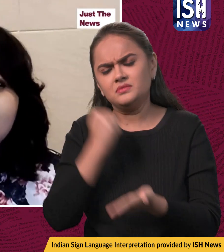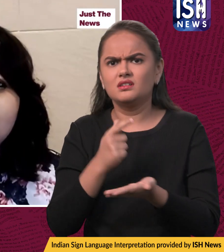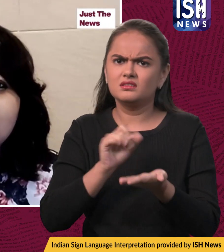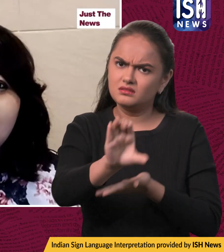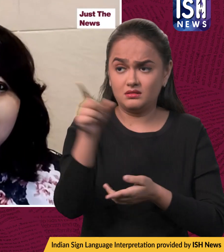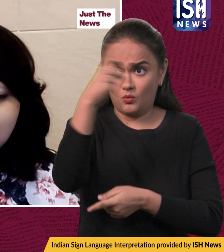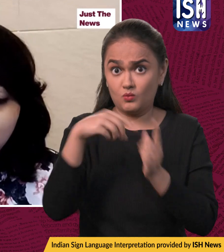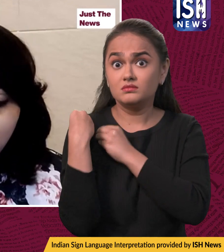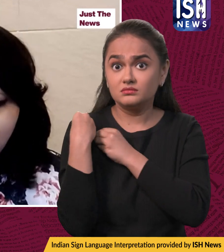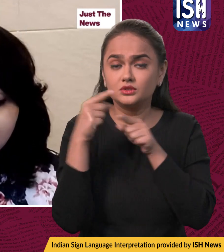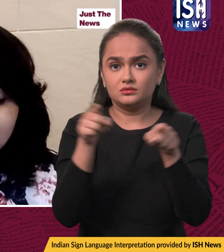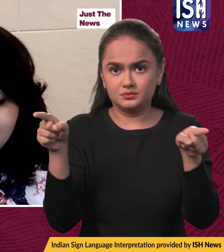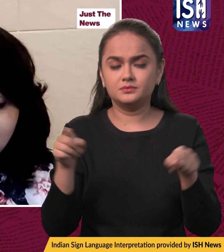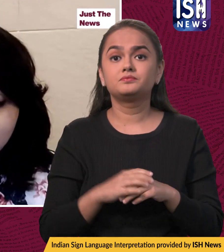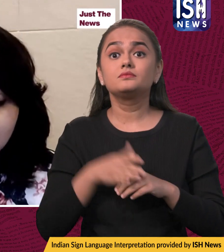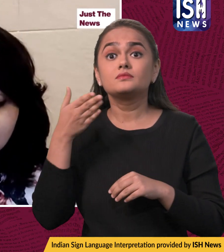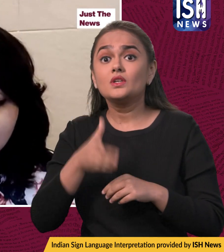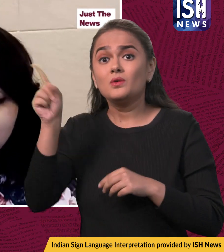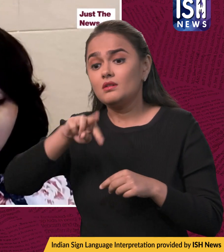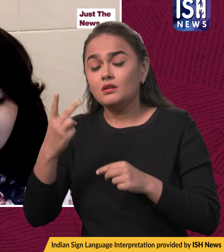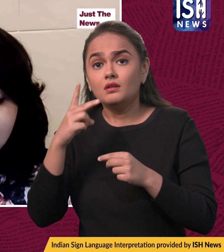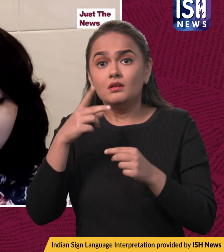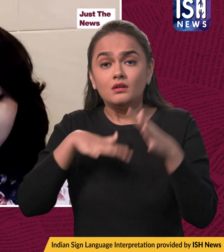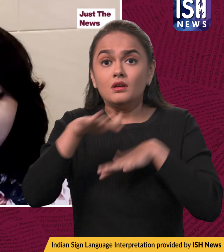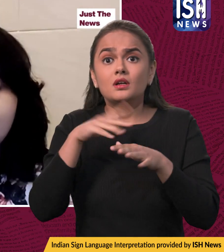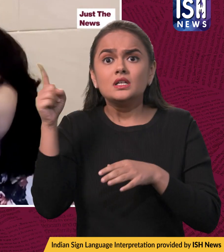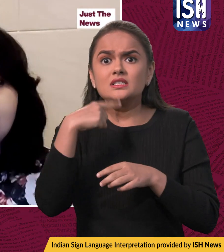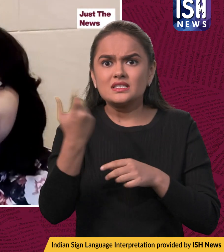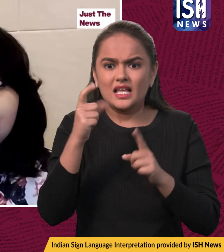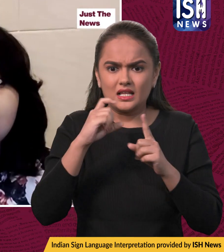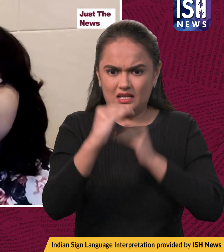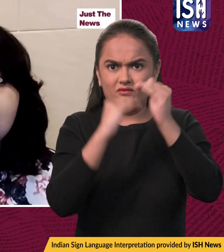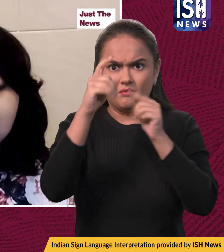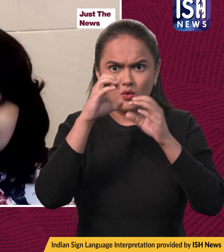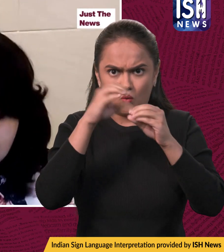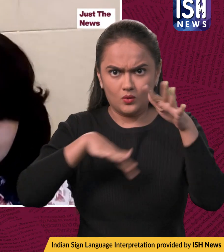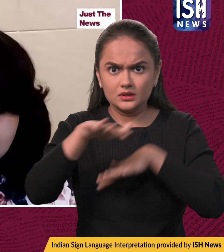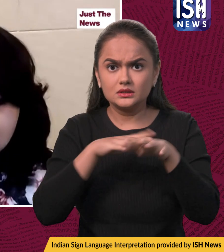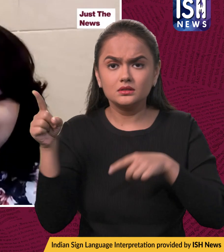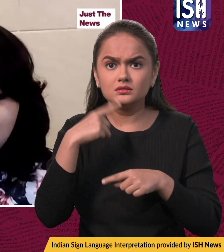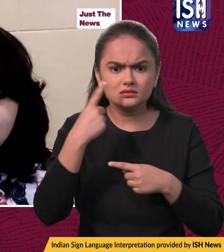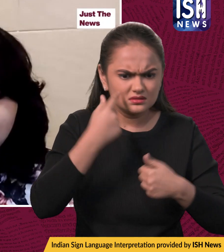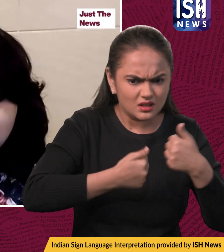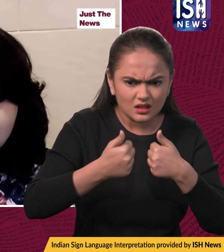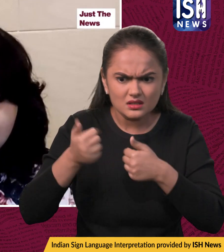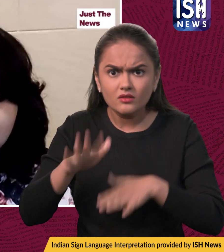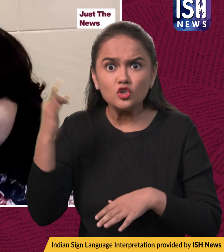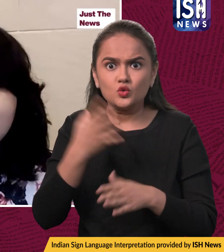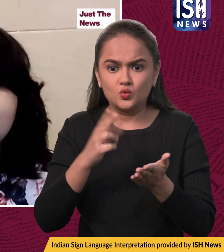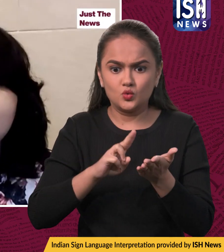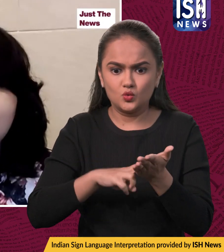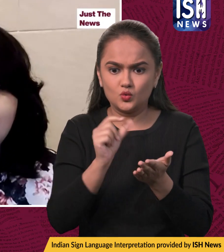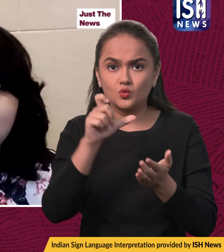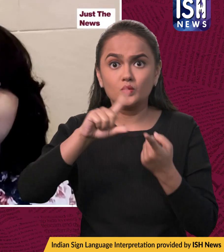Also in the news, the DRDO, or the Defense Research and Development Organization, successfully test fired the new